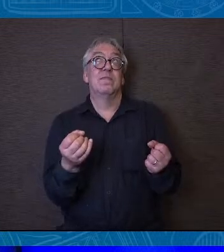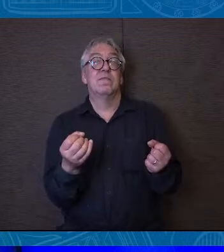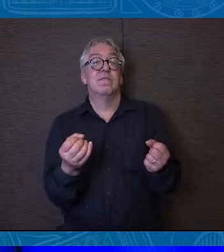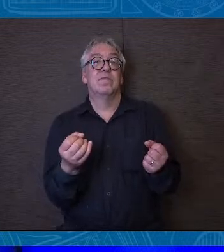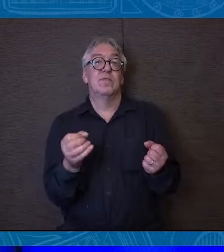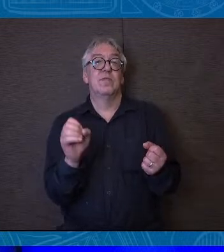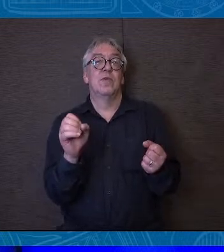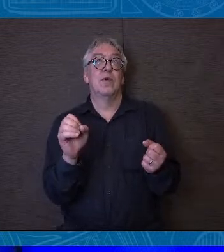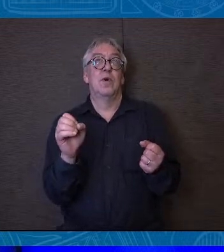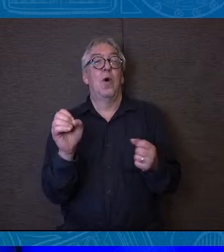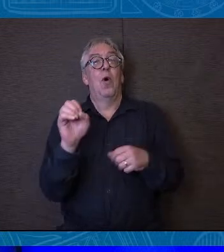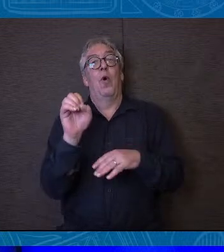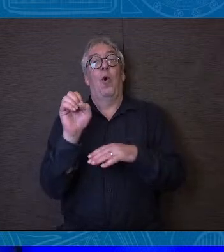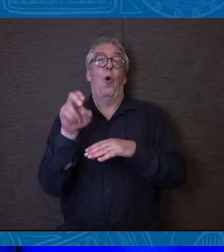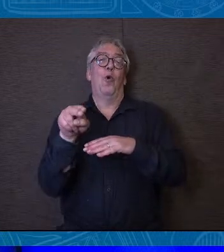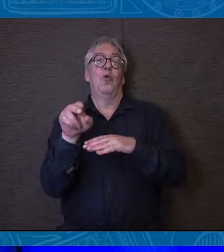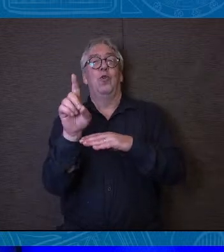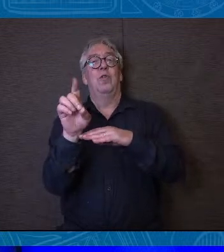it's highly